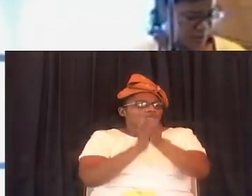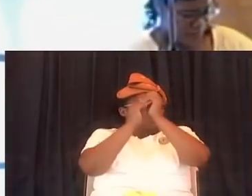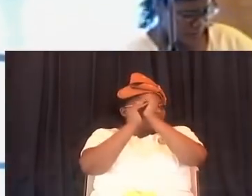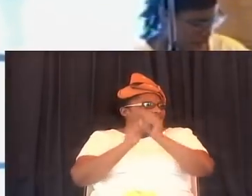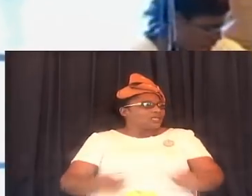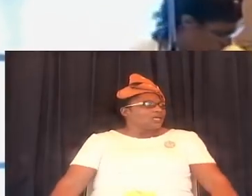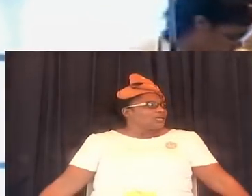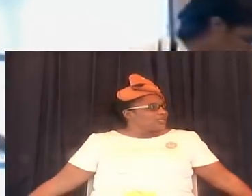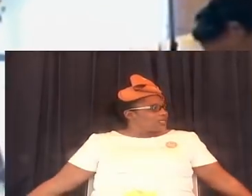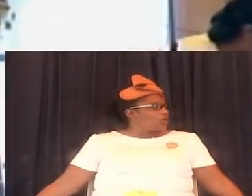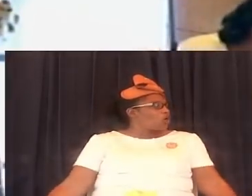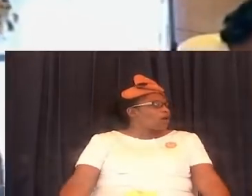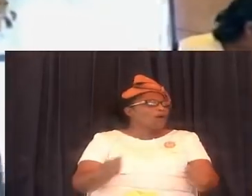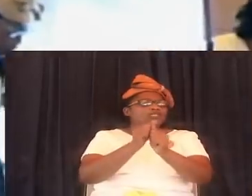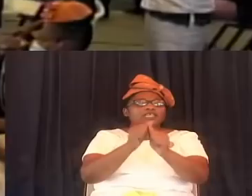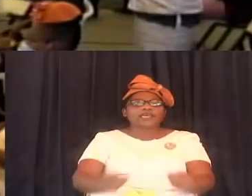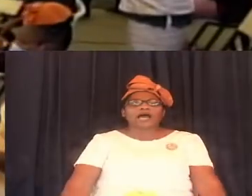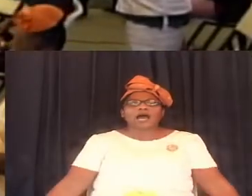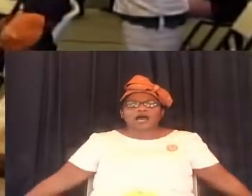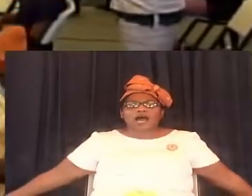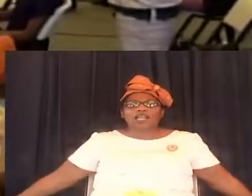Well,